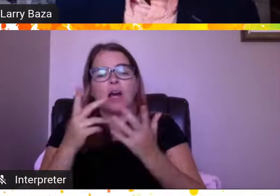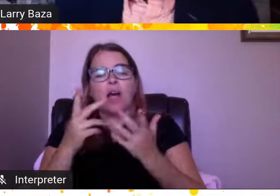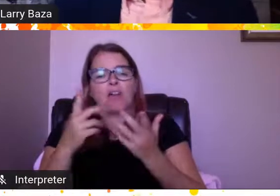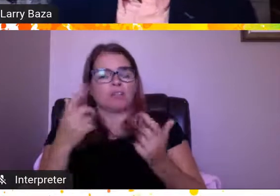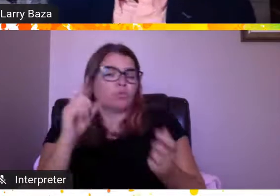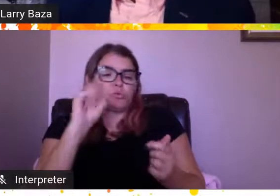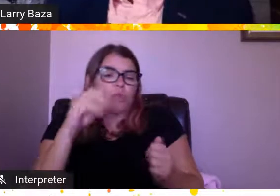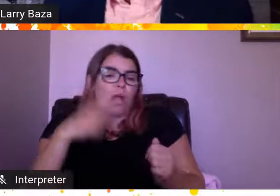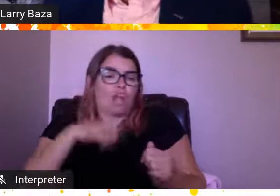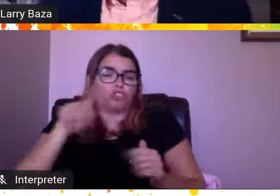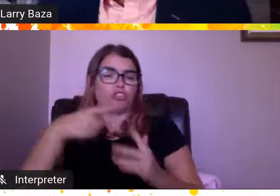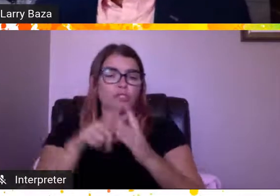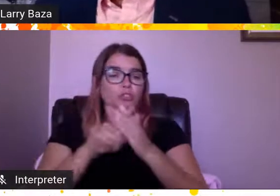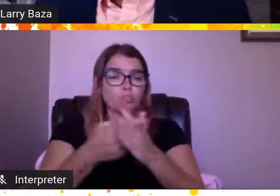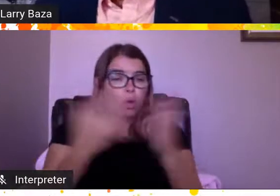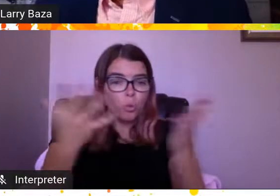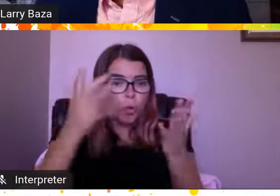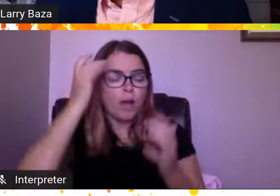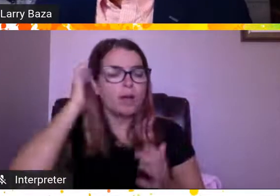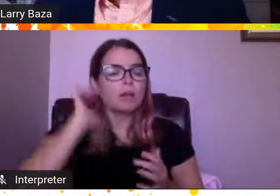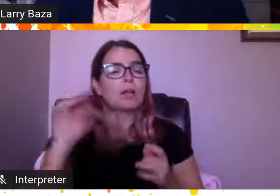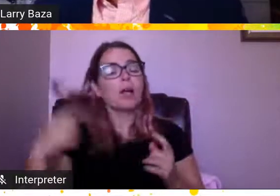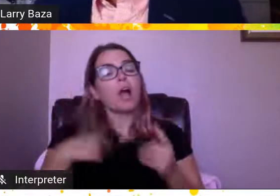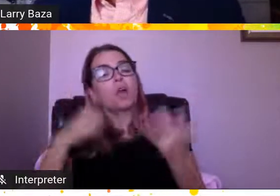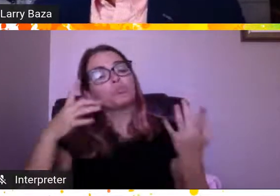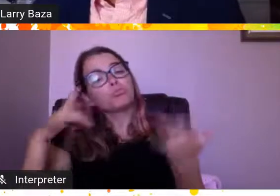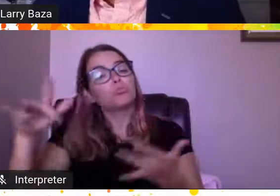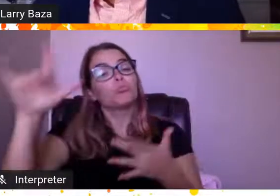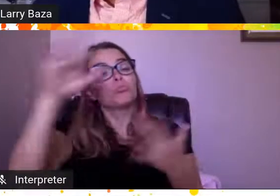of wandering through the galleries. It was really a lot of fun.